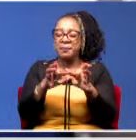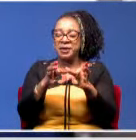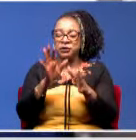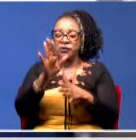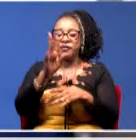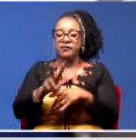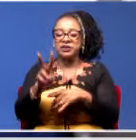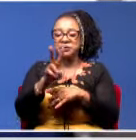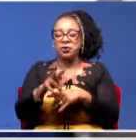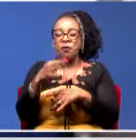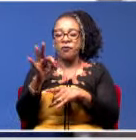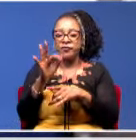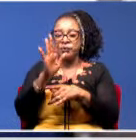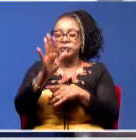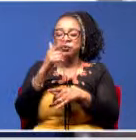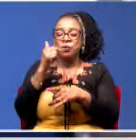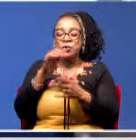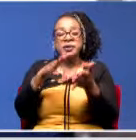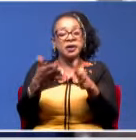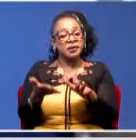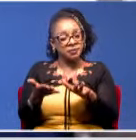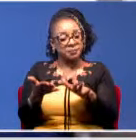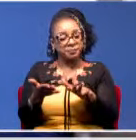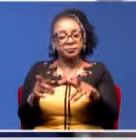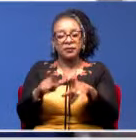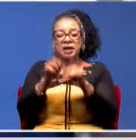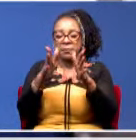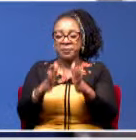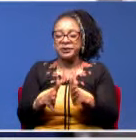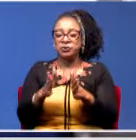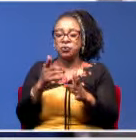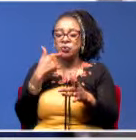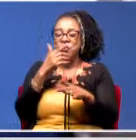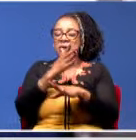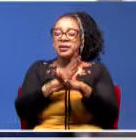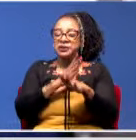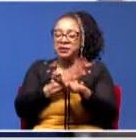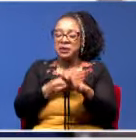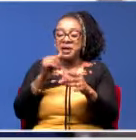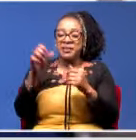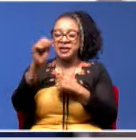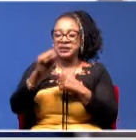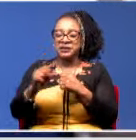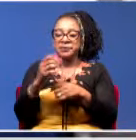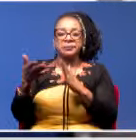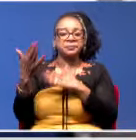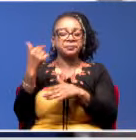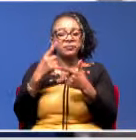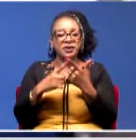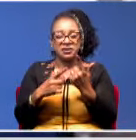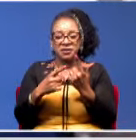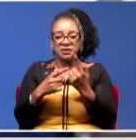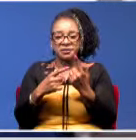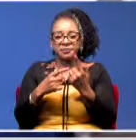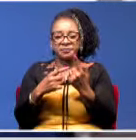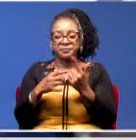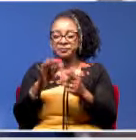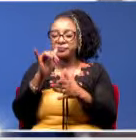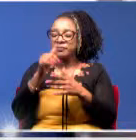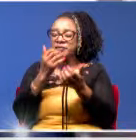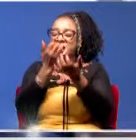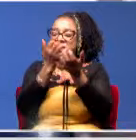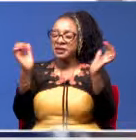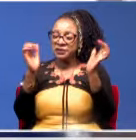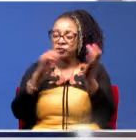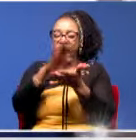of extrajudicial executions and persons injured by the state since last year. The release of all persons in custody